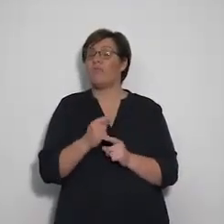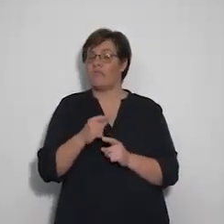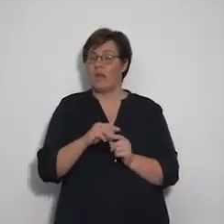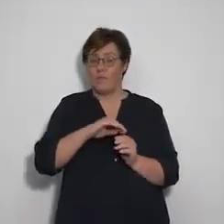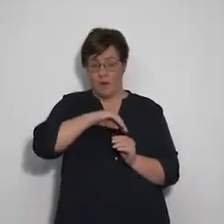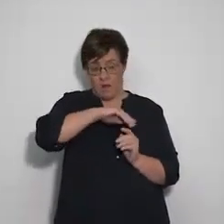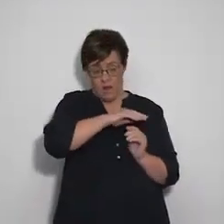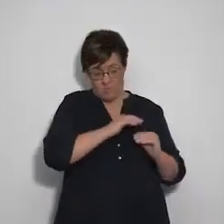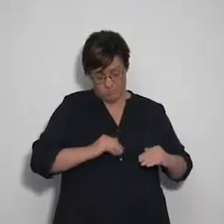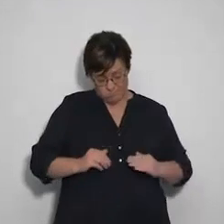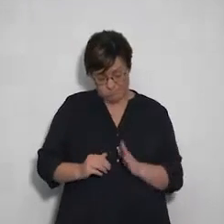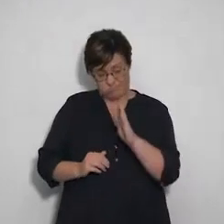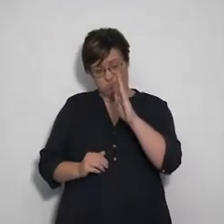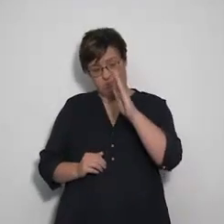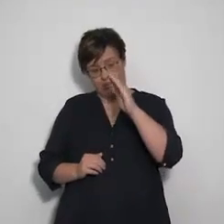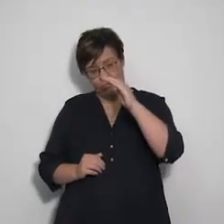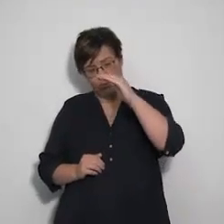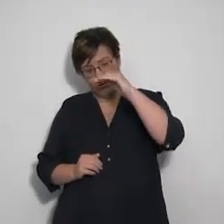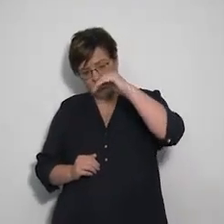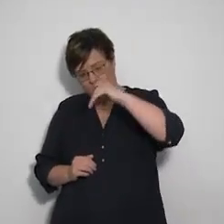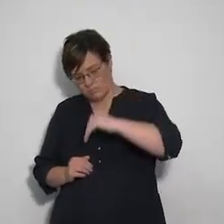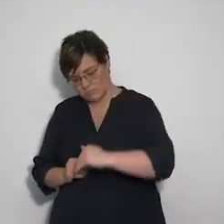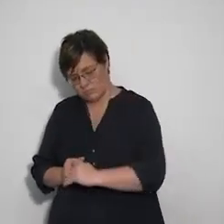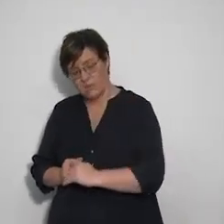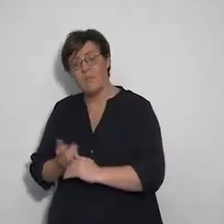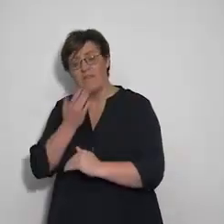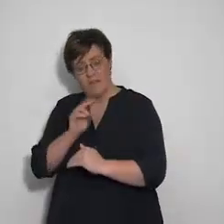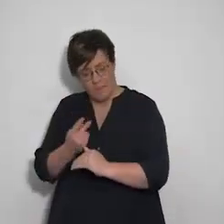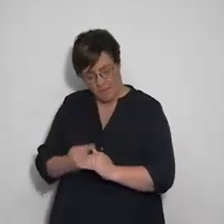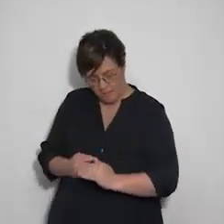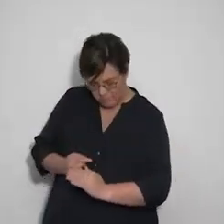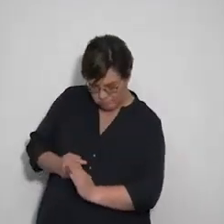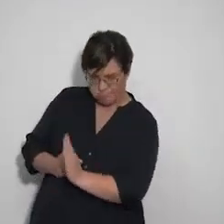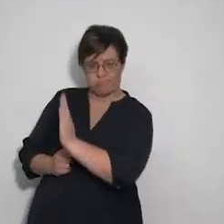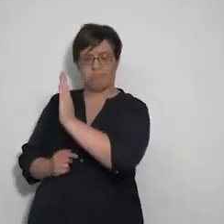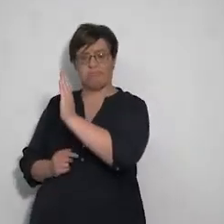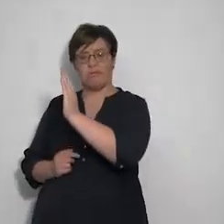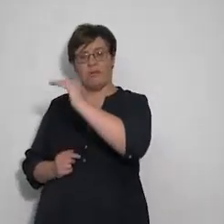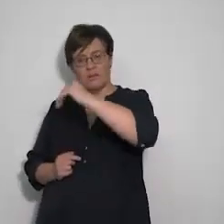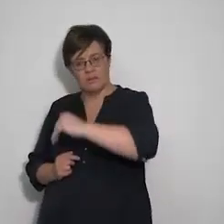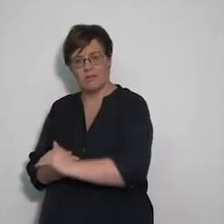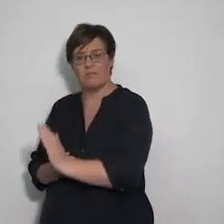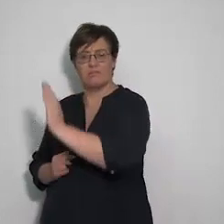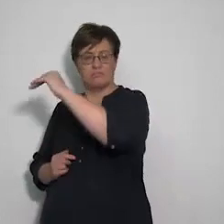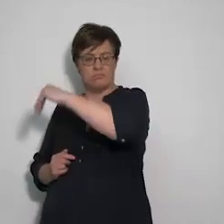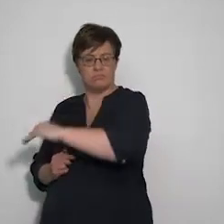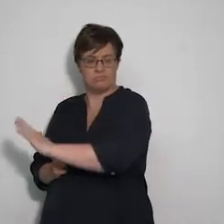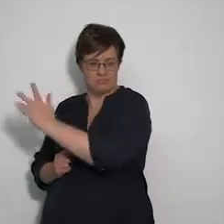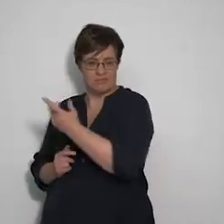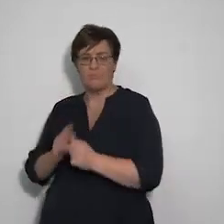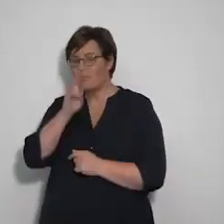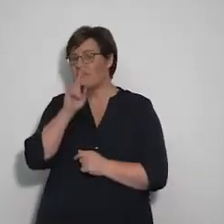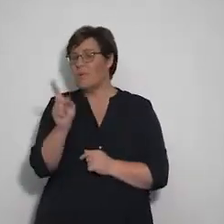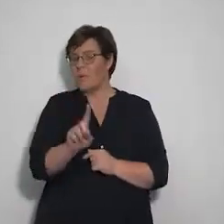growth curve would decline, we return conditions favorable, and it goes up again, but eventually